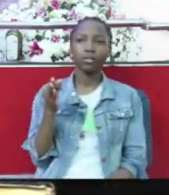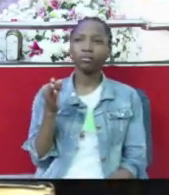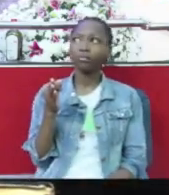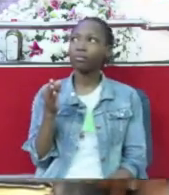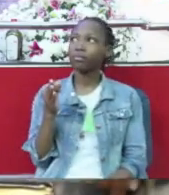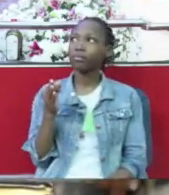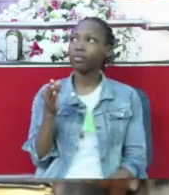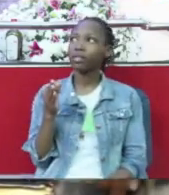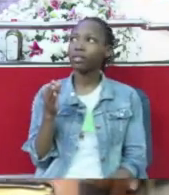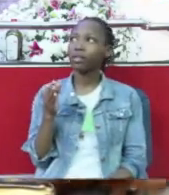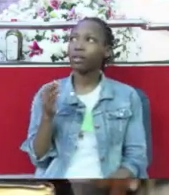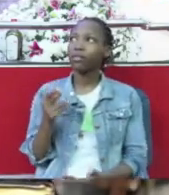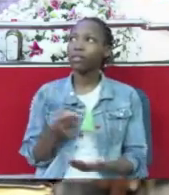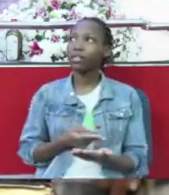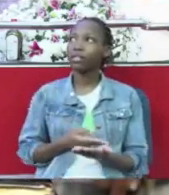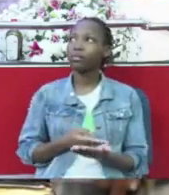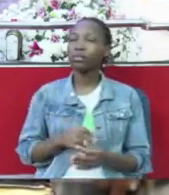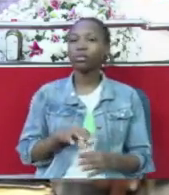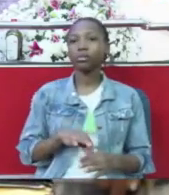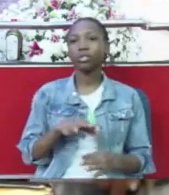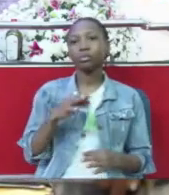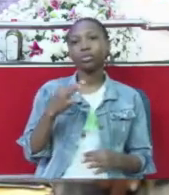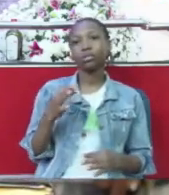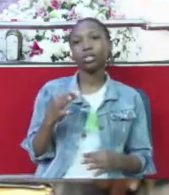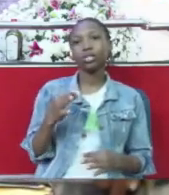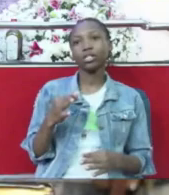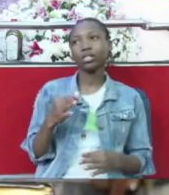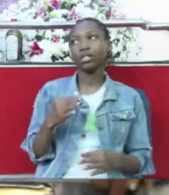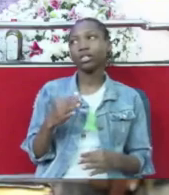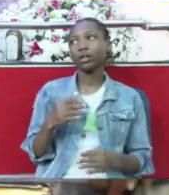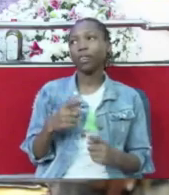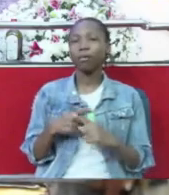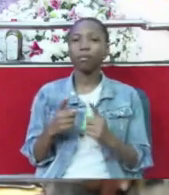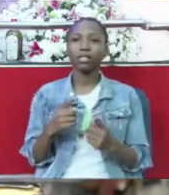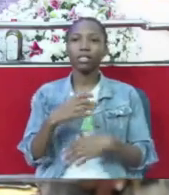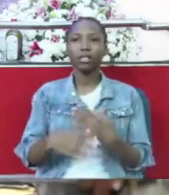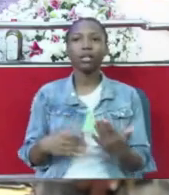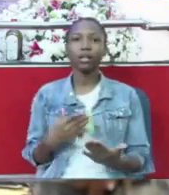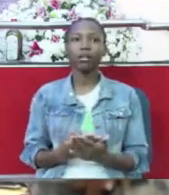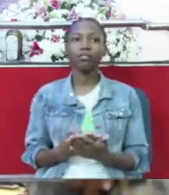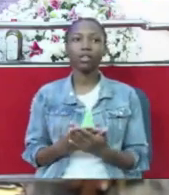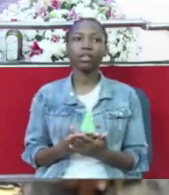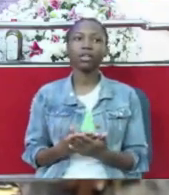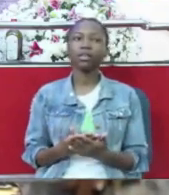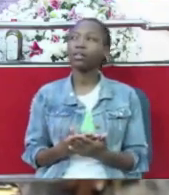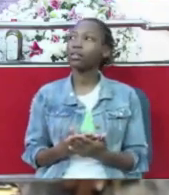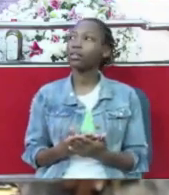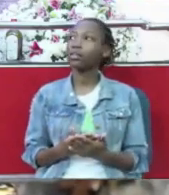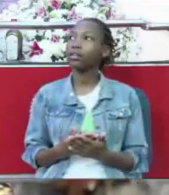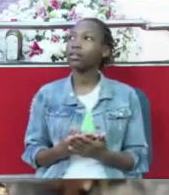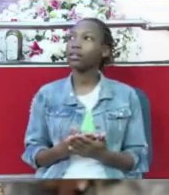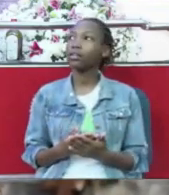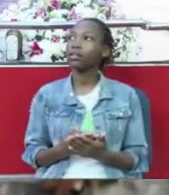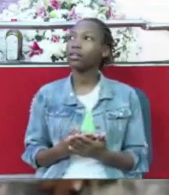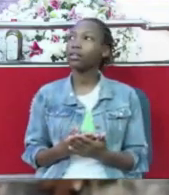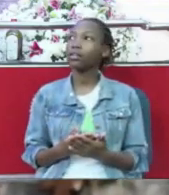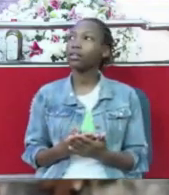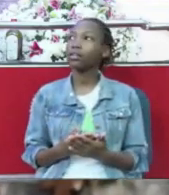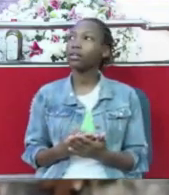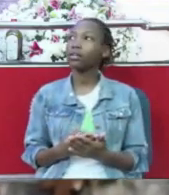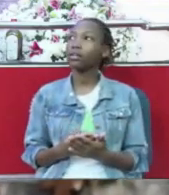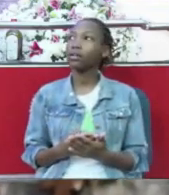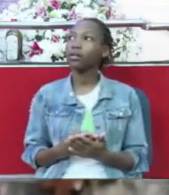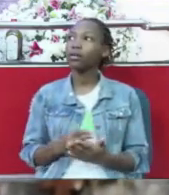spirituality, everything. Kila kitu. By the way, that is included. Missionary enterprise is part of that. The future of missionary